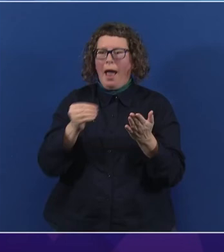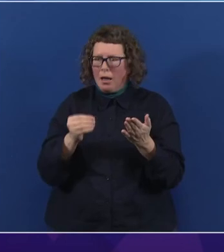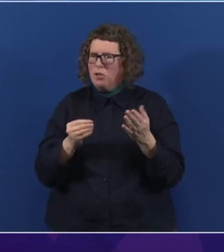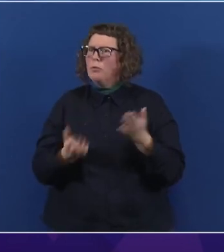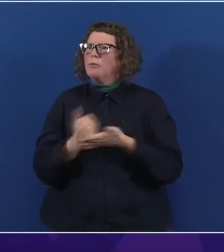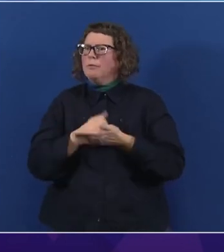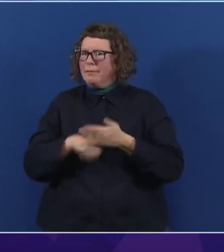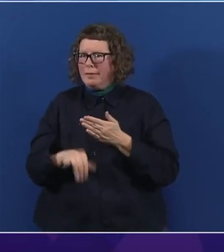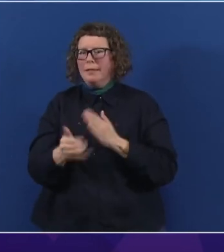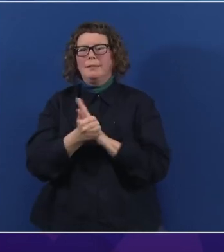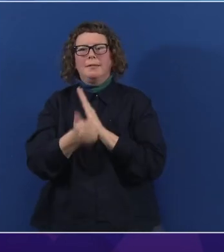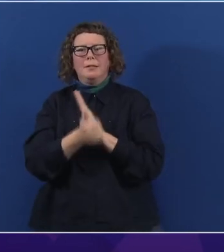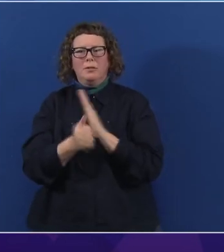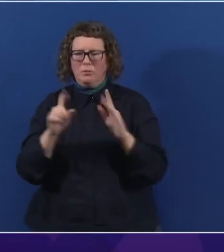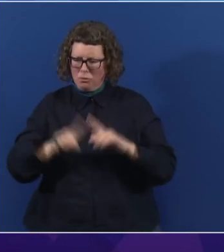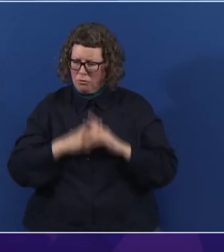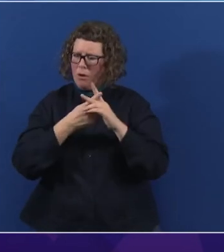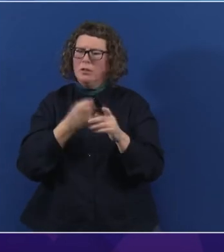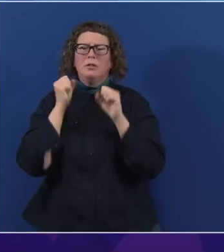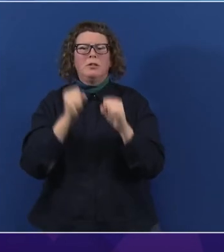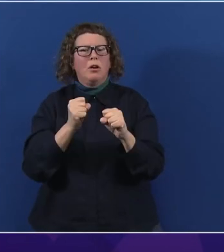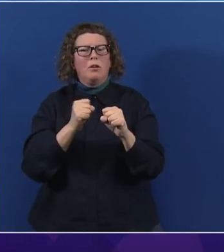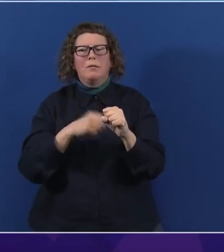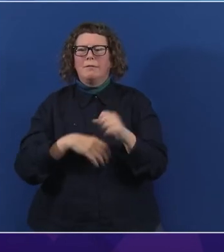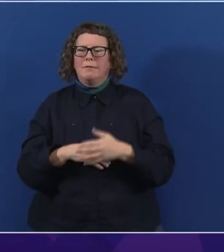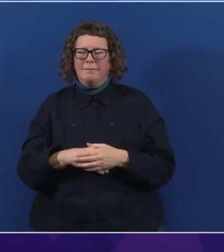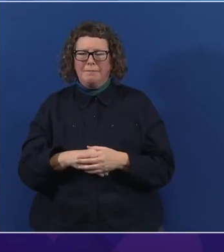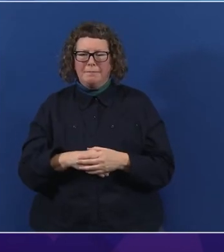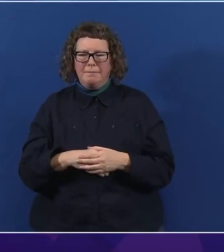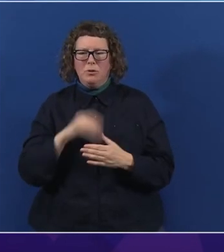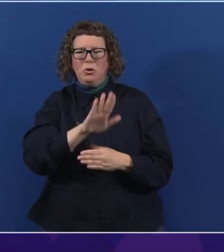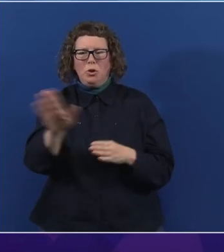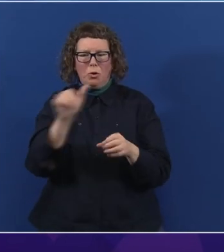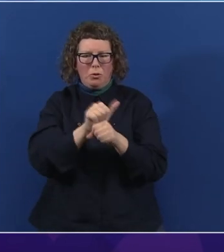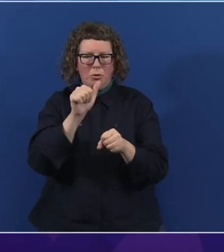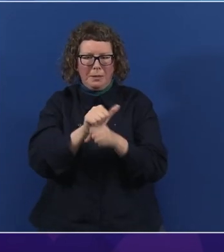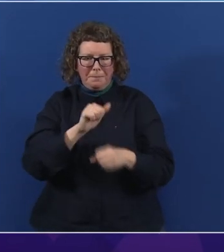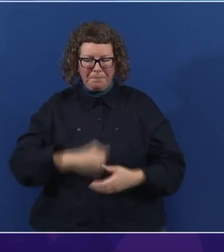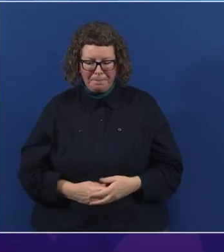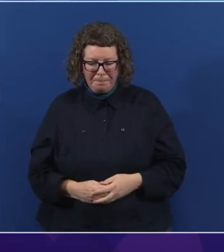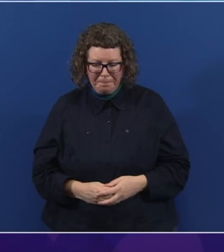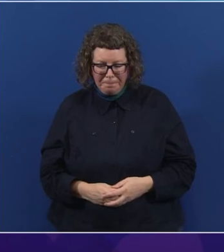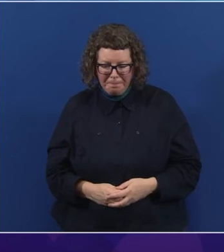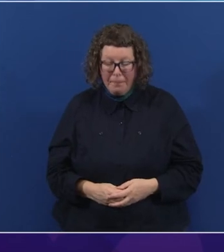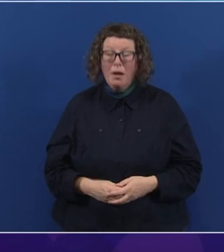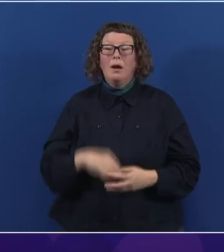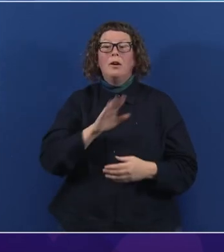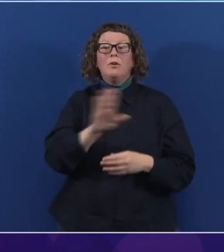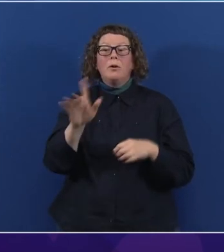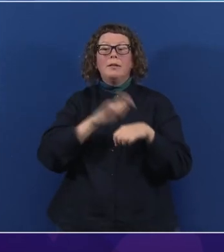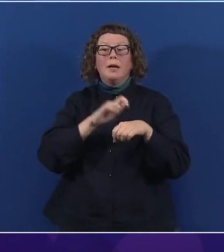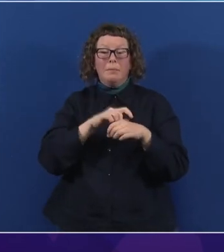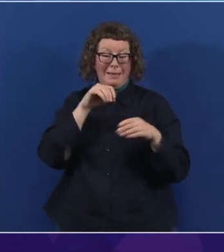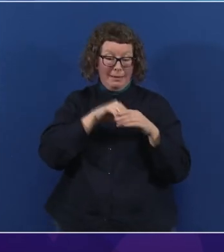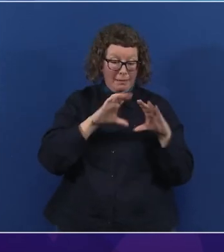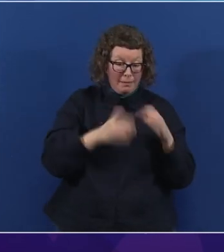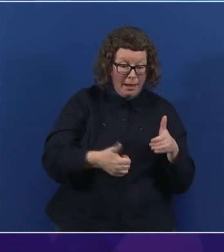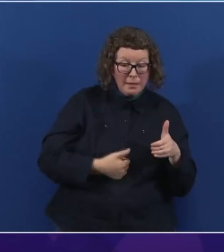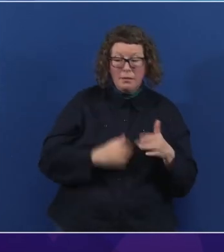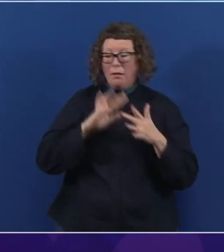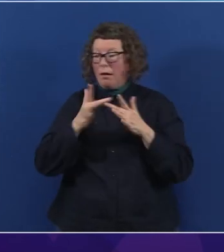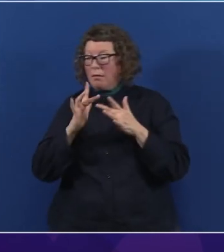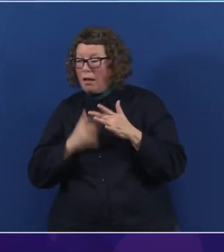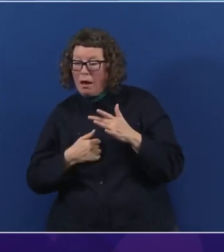skills needed for a strong start to your career. Your time, inside and out of the classroom, online